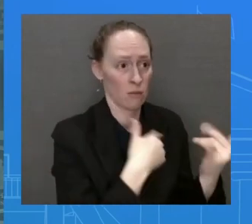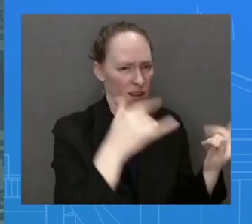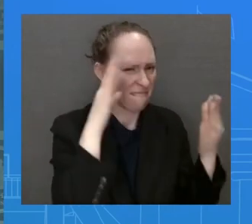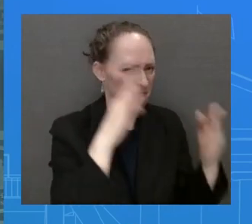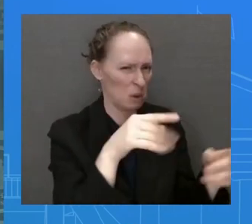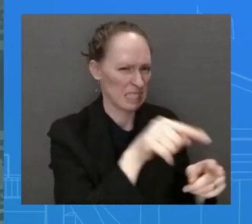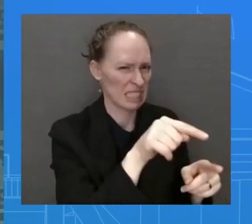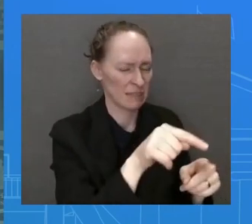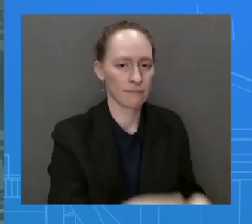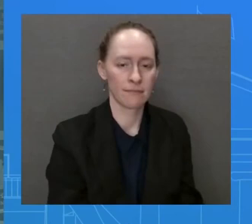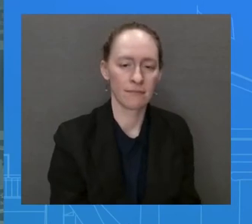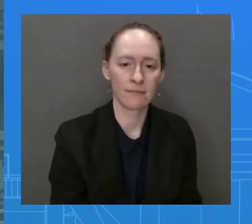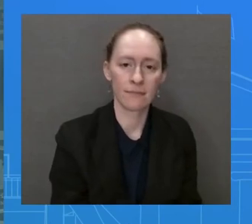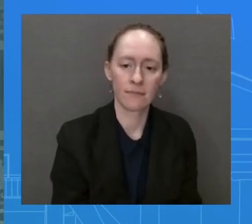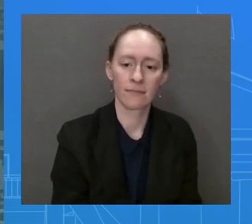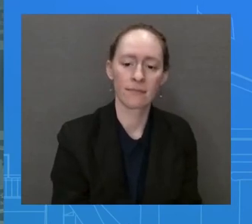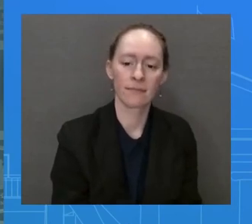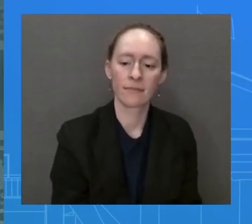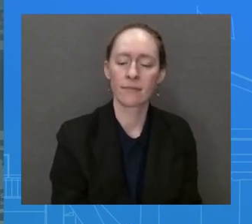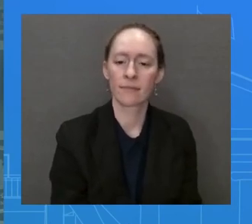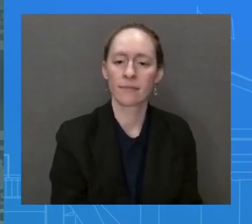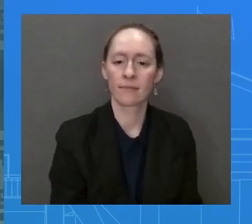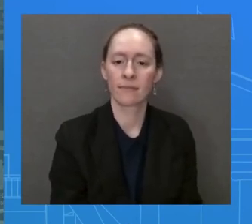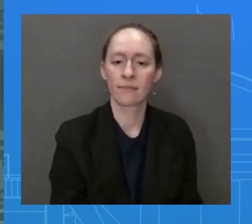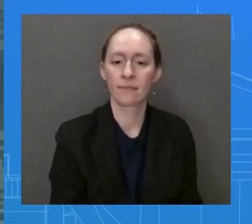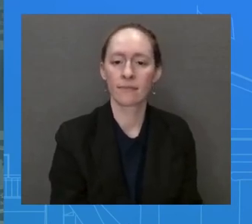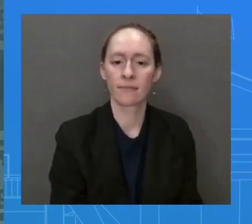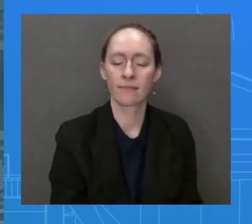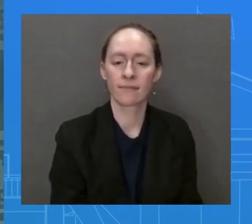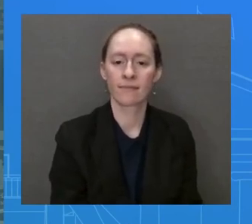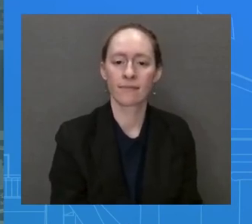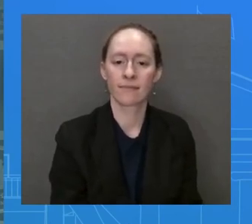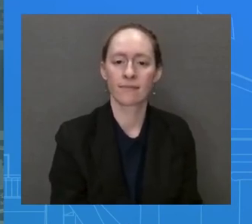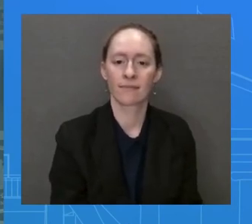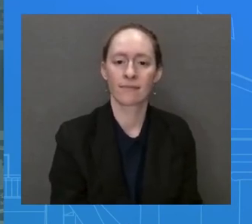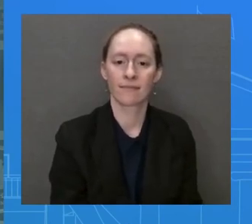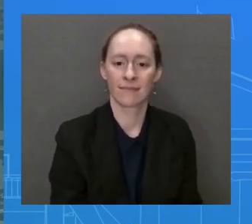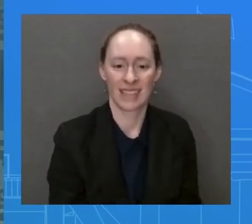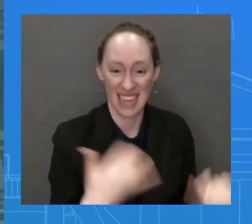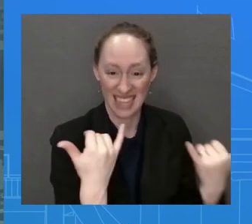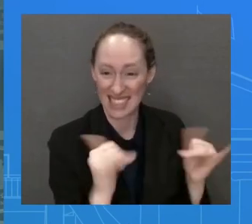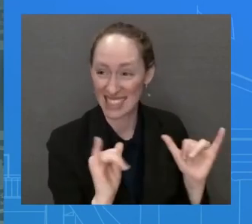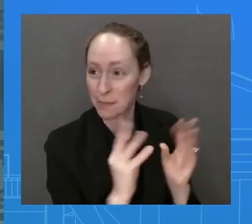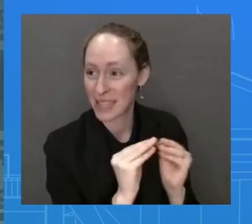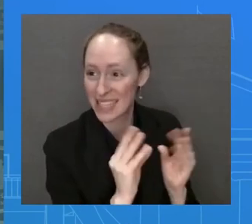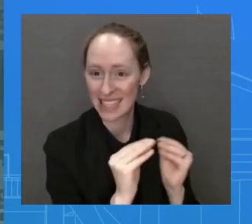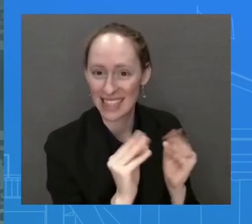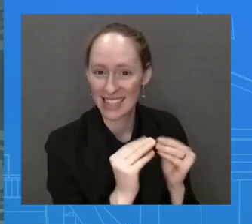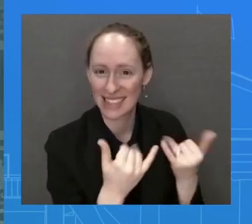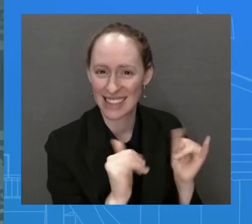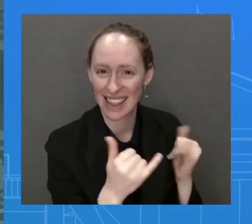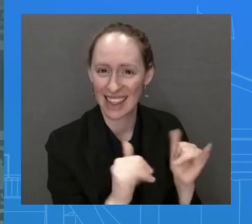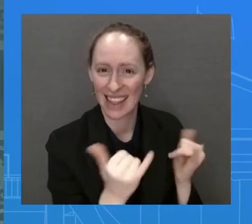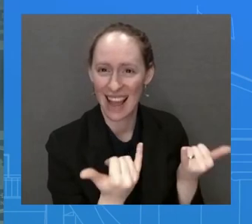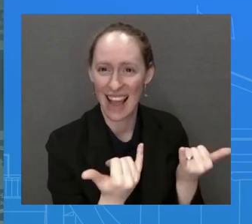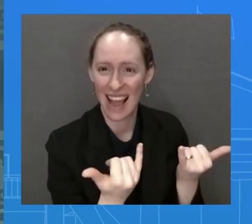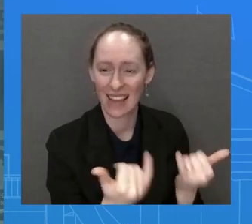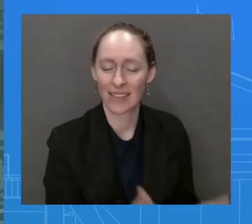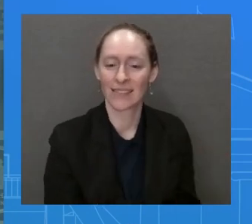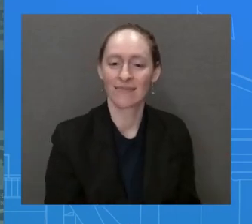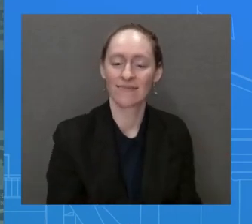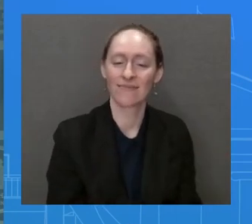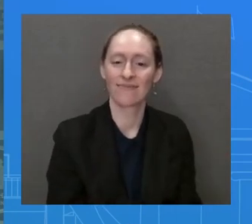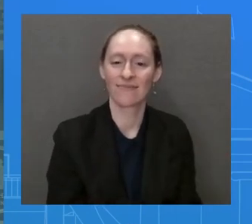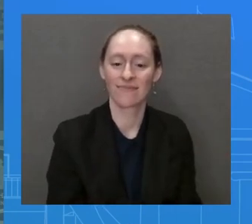I don't want to get ahead of the conversation. They're currently still having a dialogue. The bilat is still occurring. But I expect they will discuss